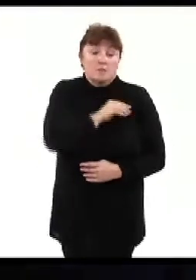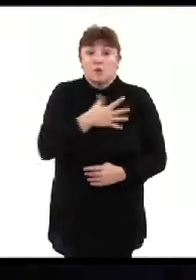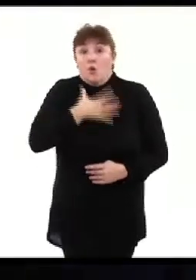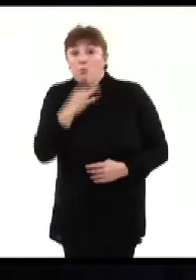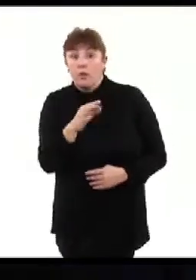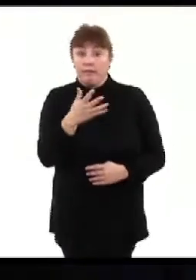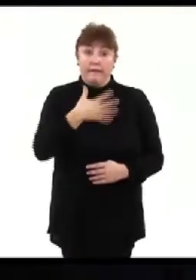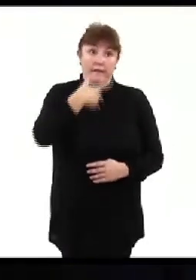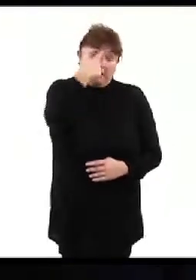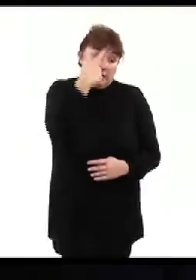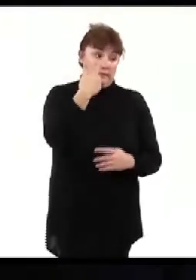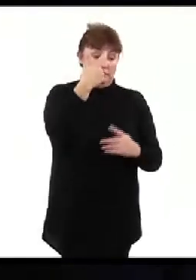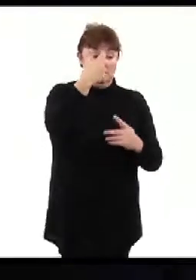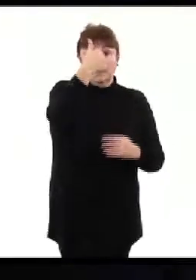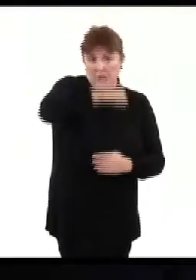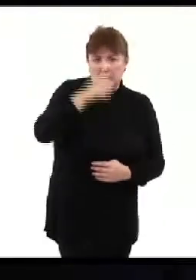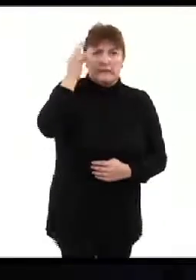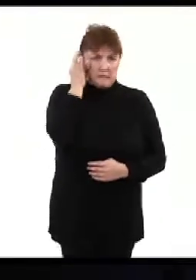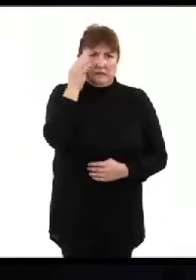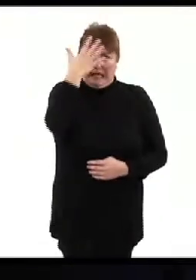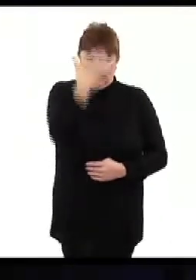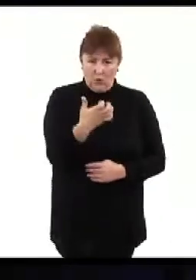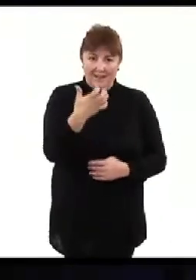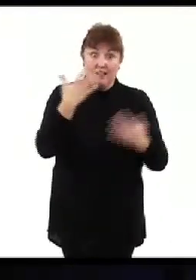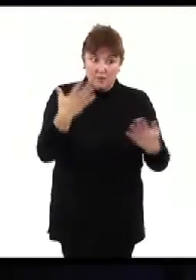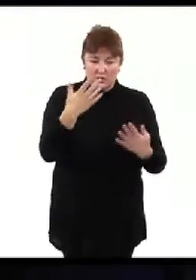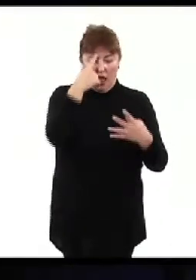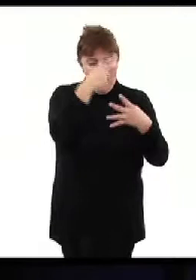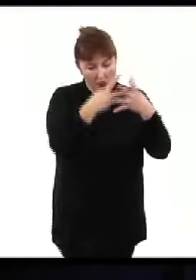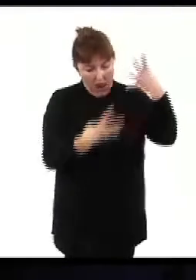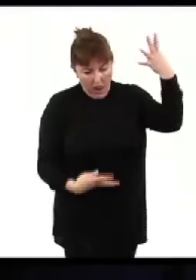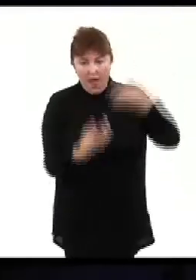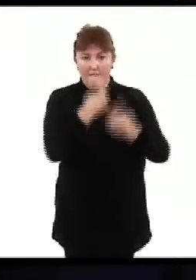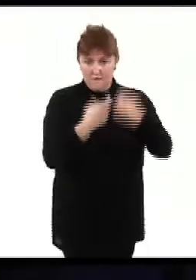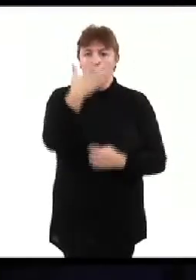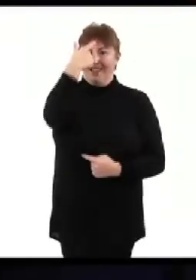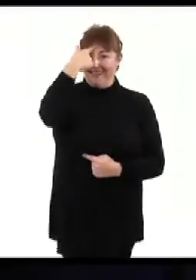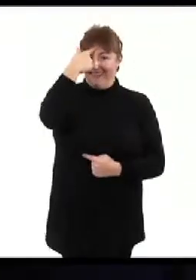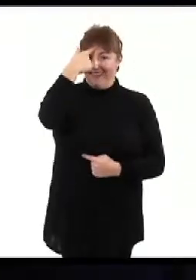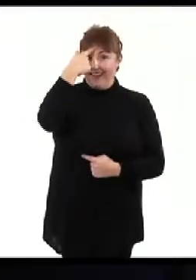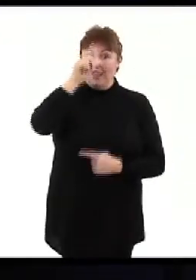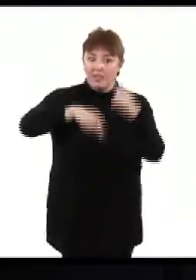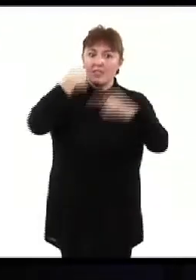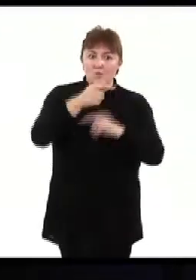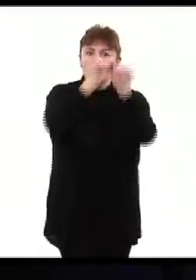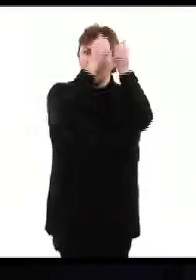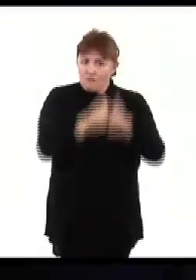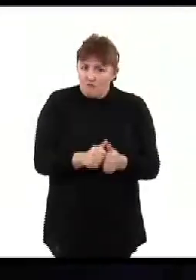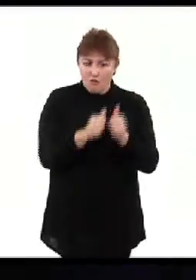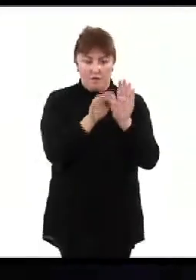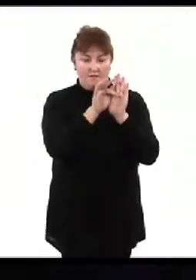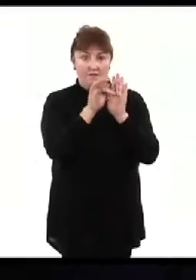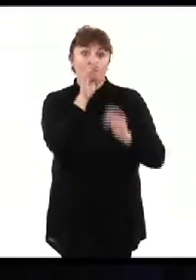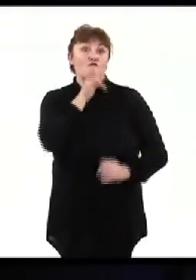masculine. And then, after you retrieve that information, you retrieve the form, the phonological form and the phonetic form. So there's